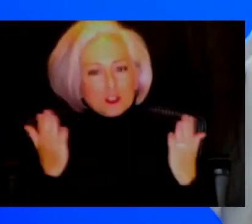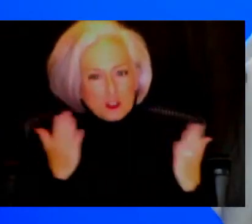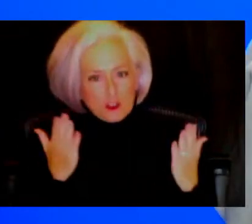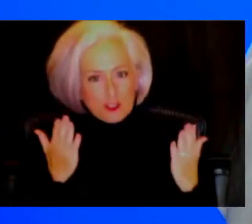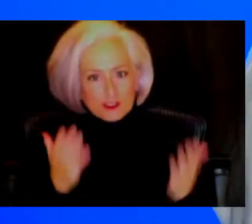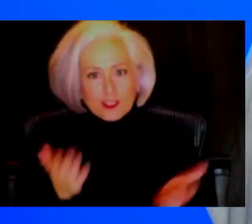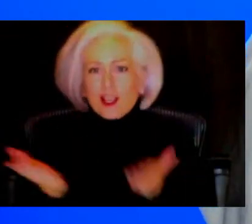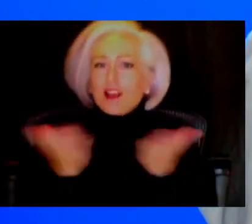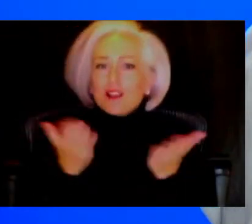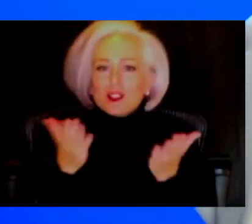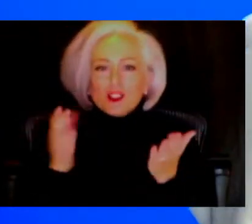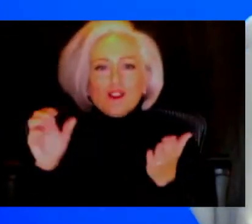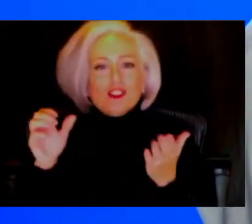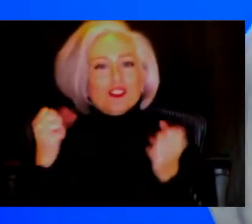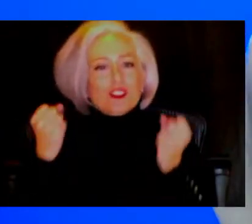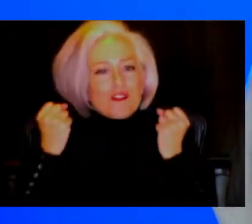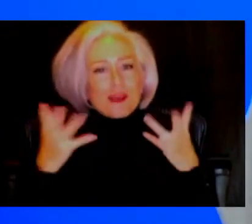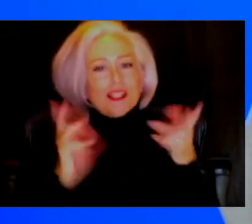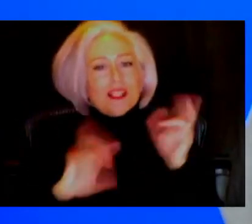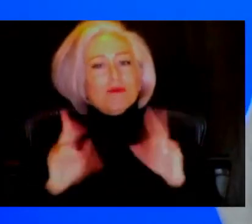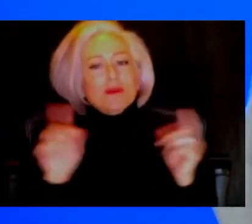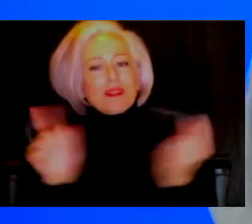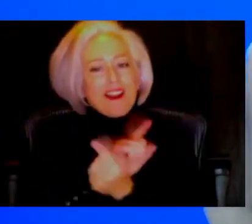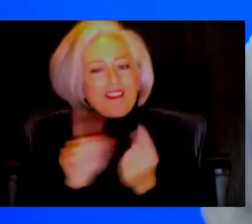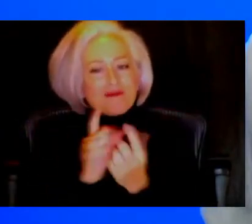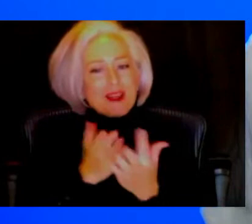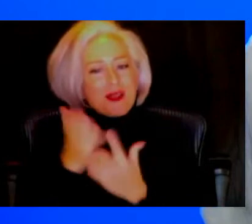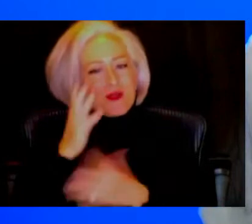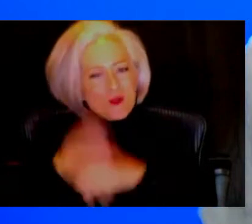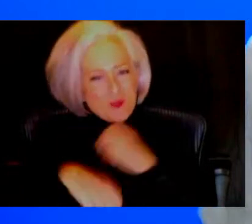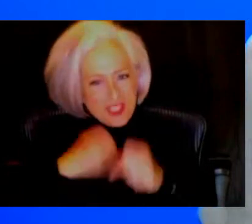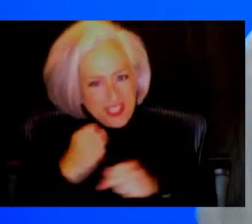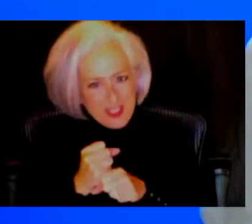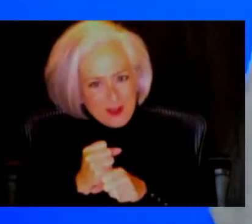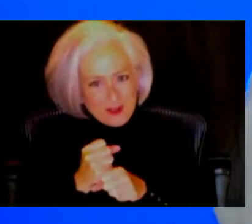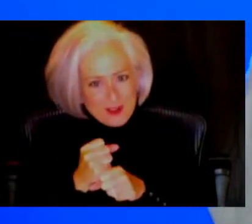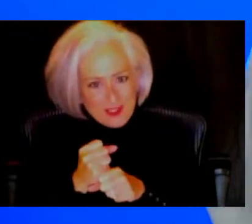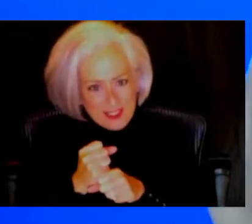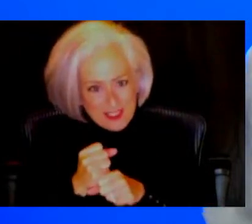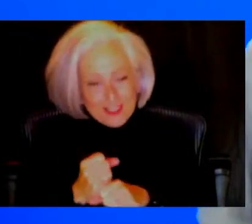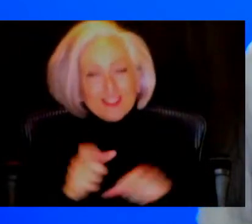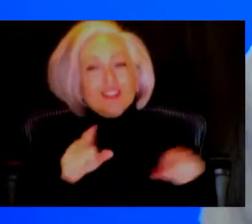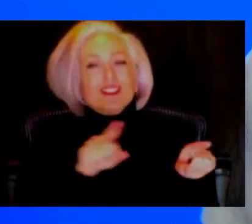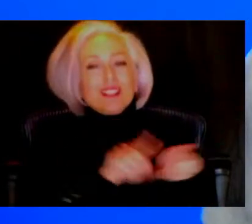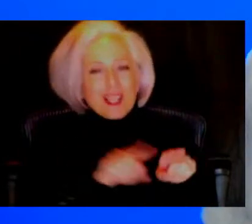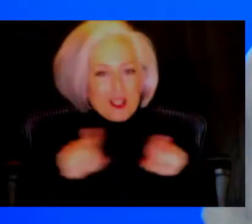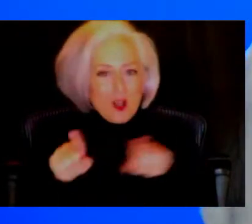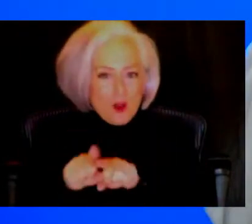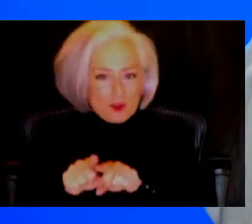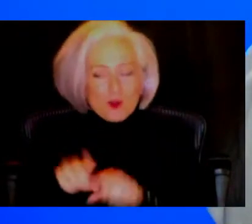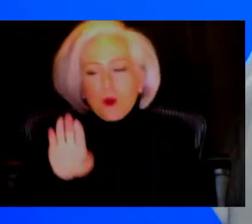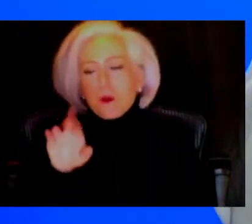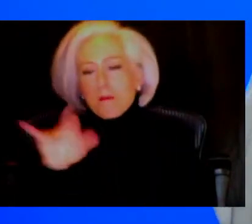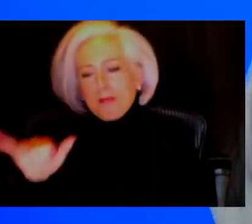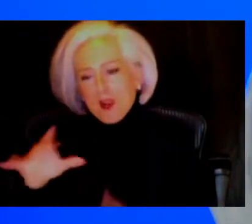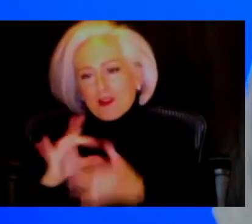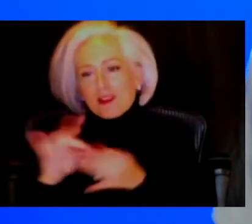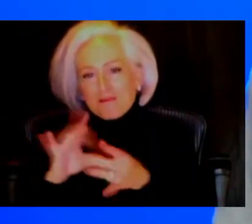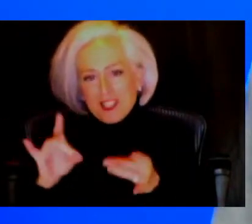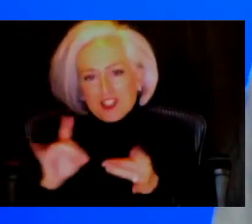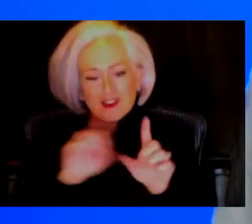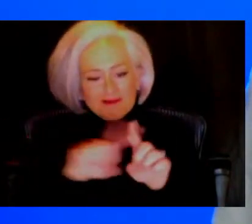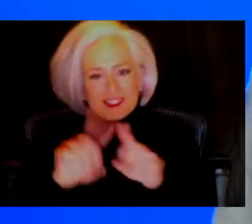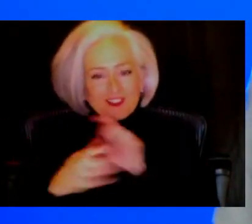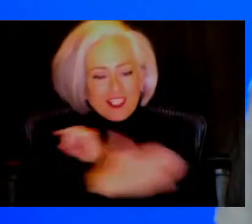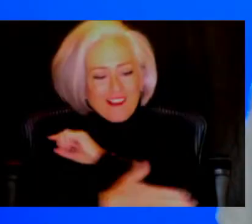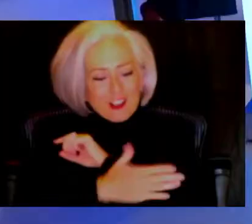people I've met over the years, as well as, like Barry said, from different countries all over. And